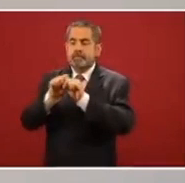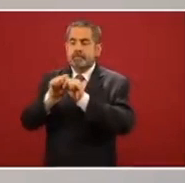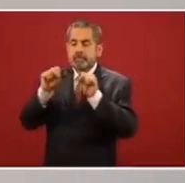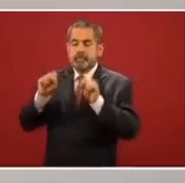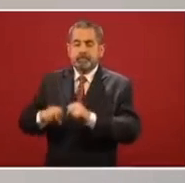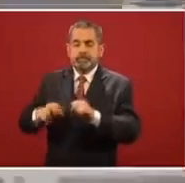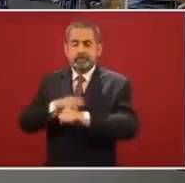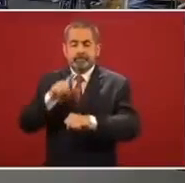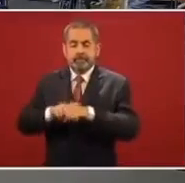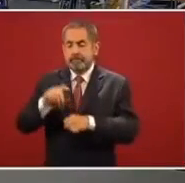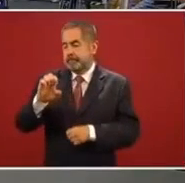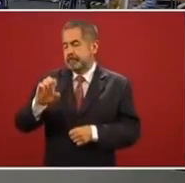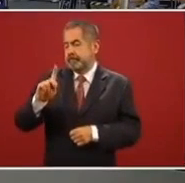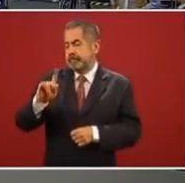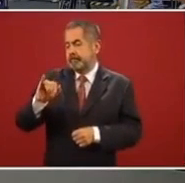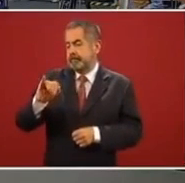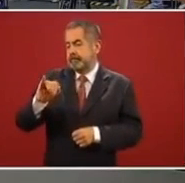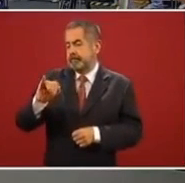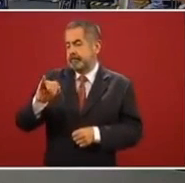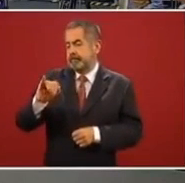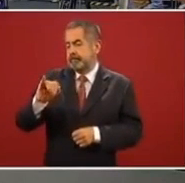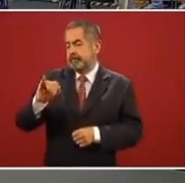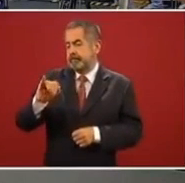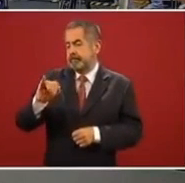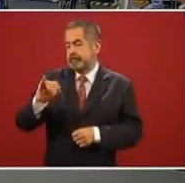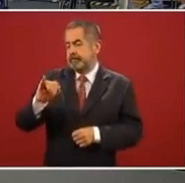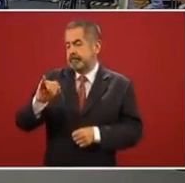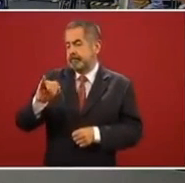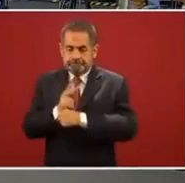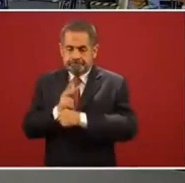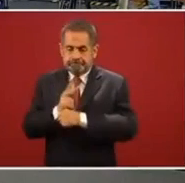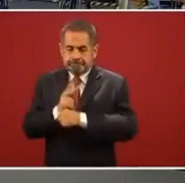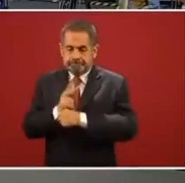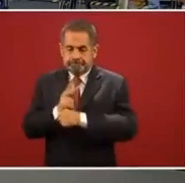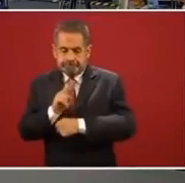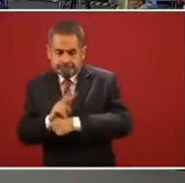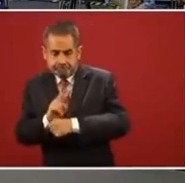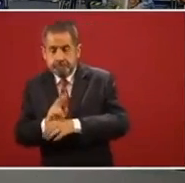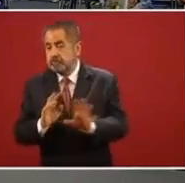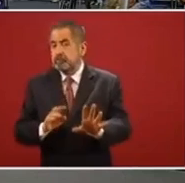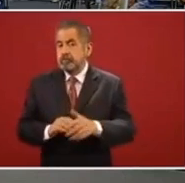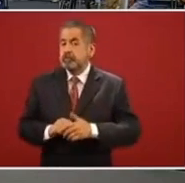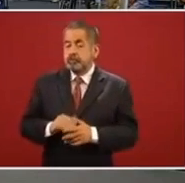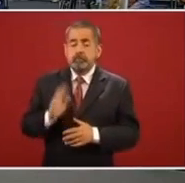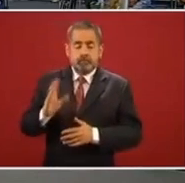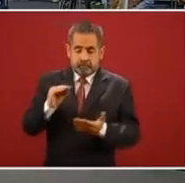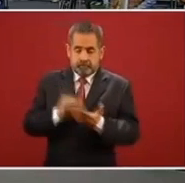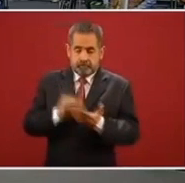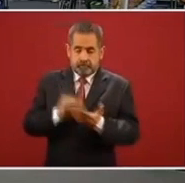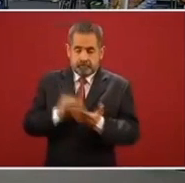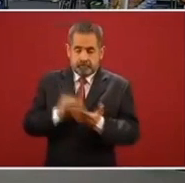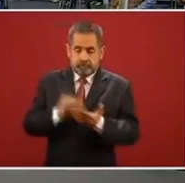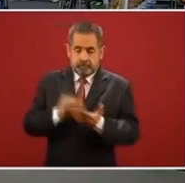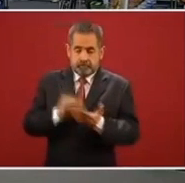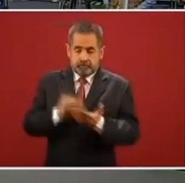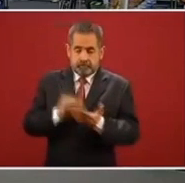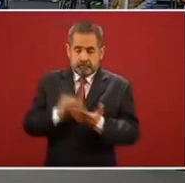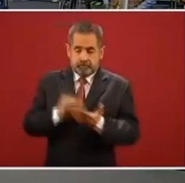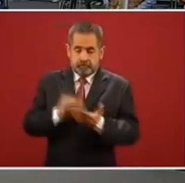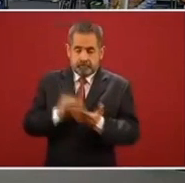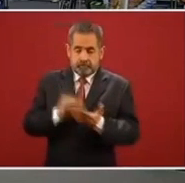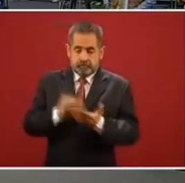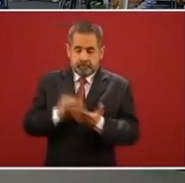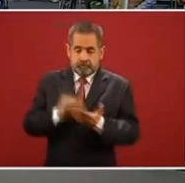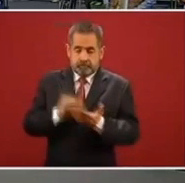Epidemiology. Asimismo, And in this way, algunas entidades físicas certain